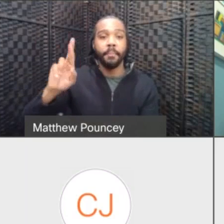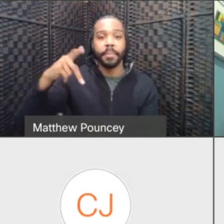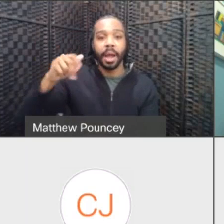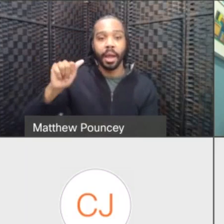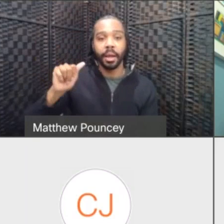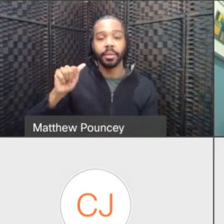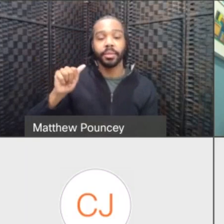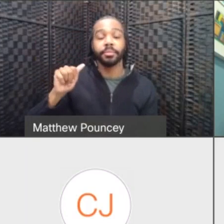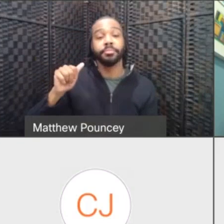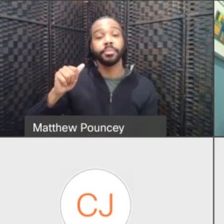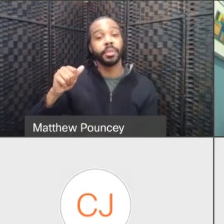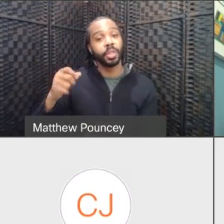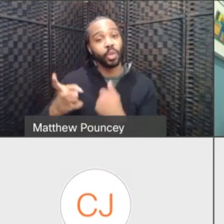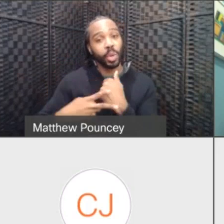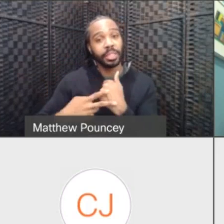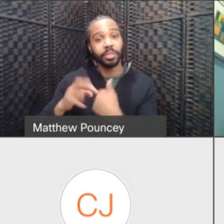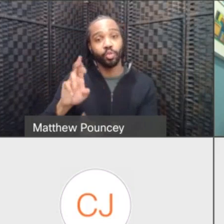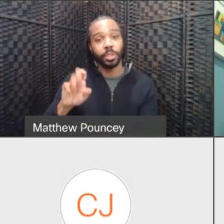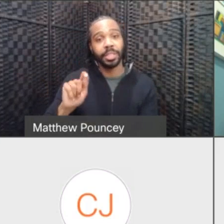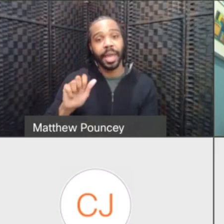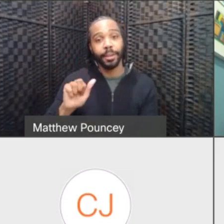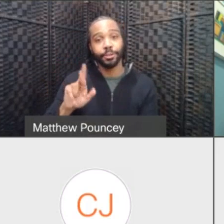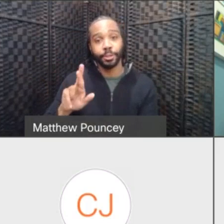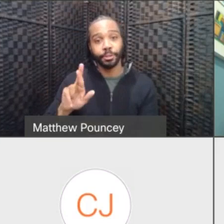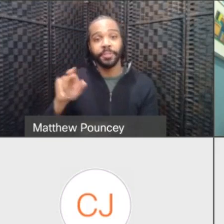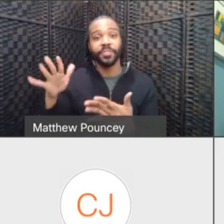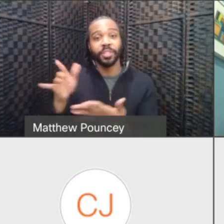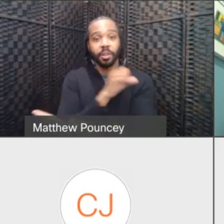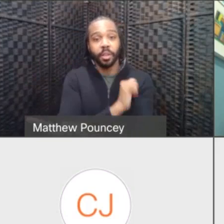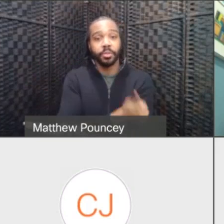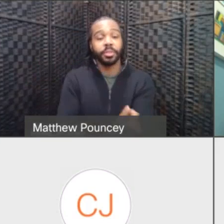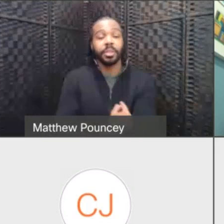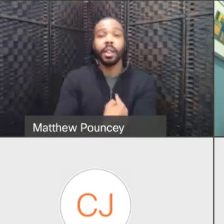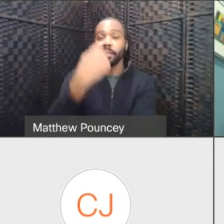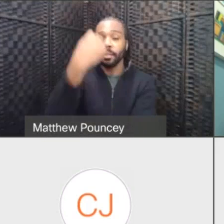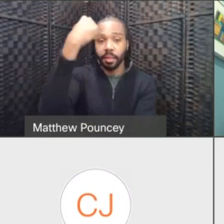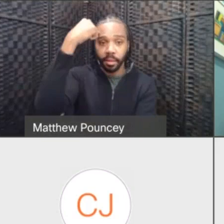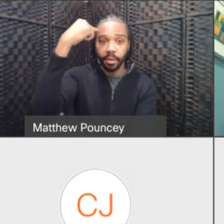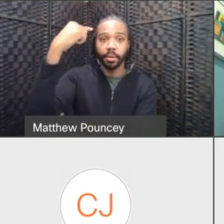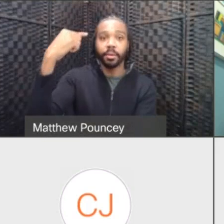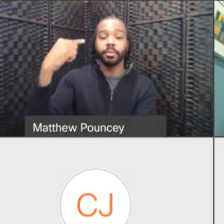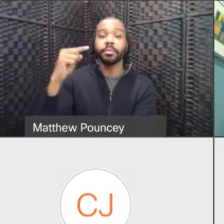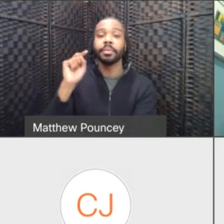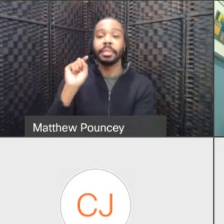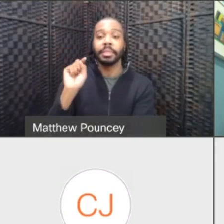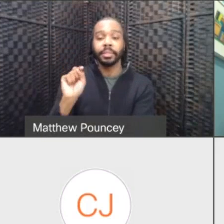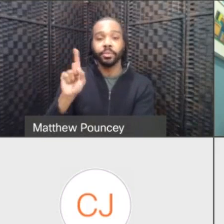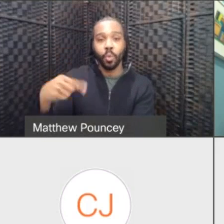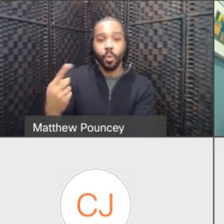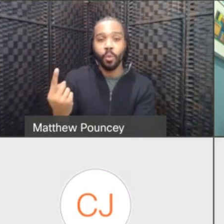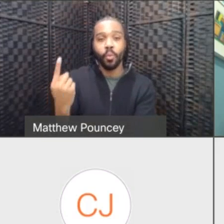was authorized, I thought was just